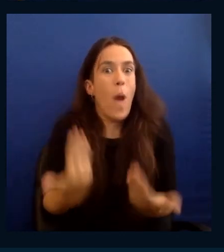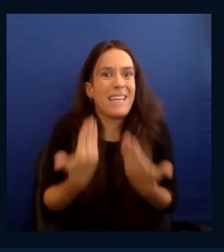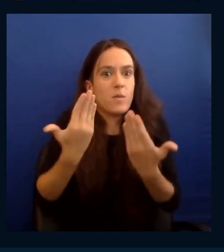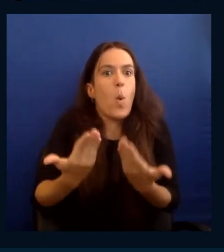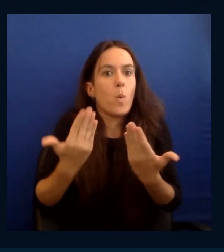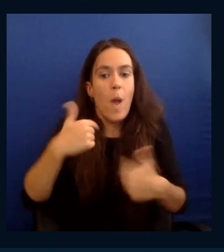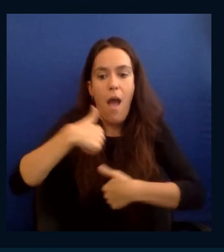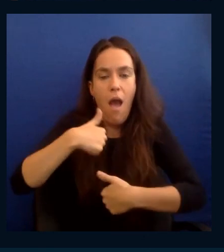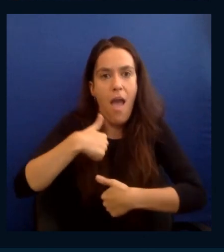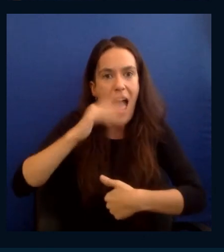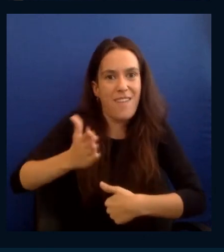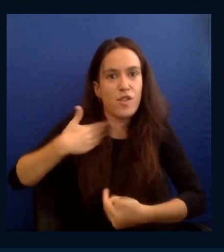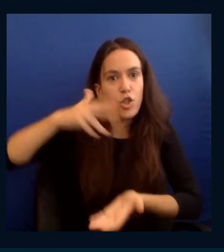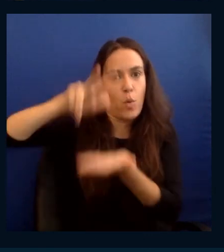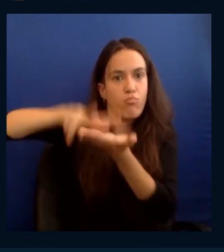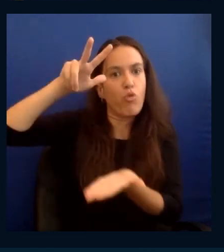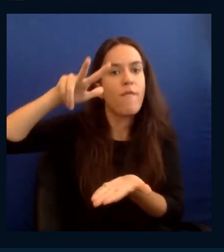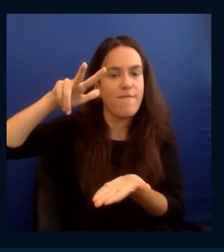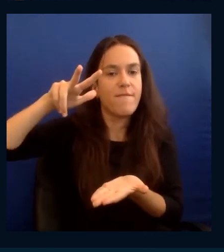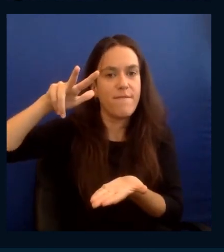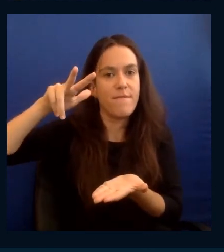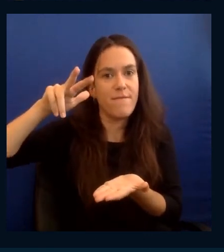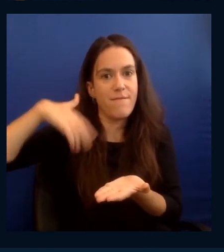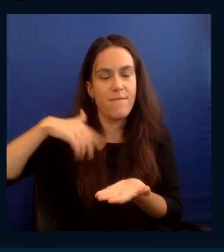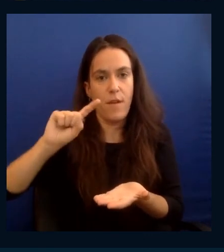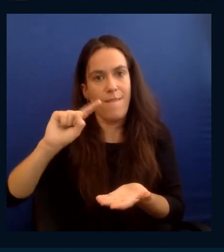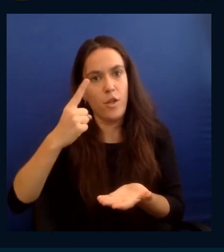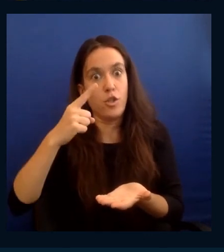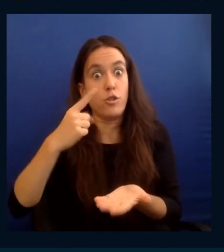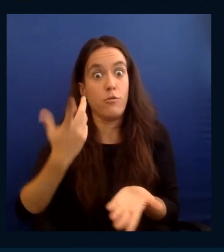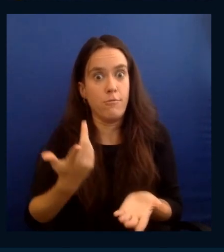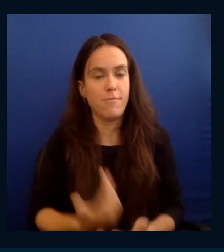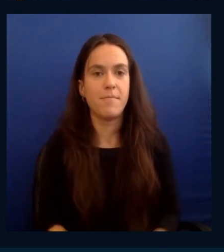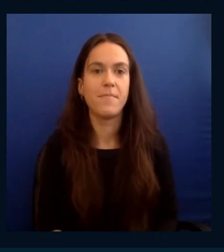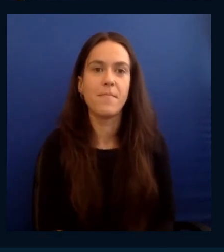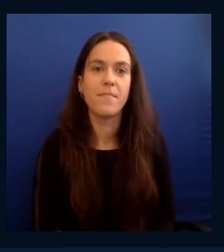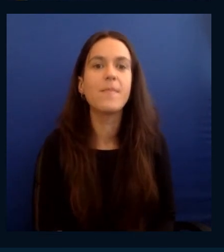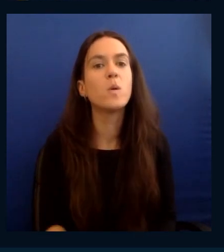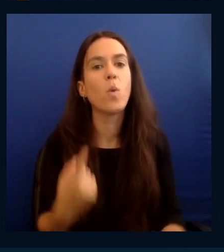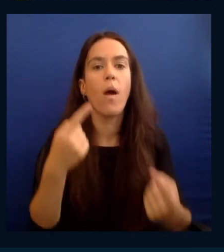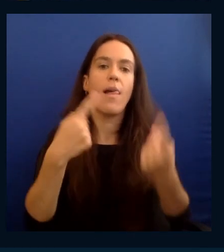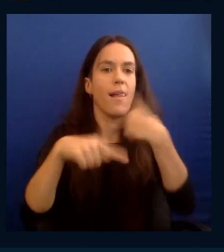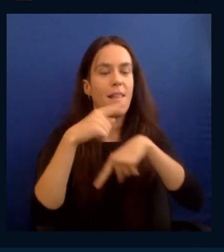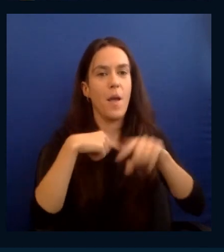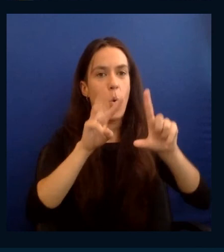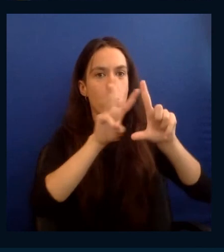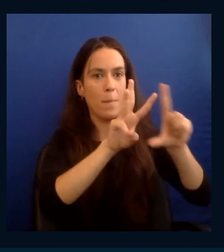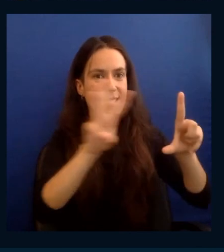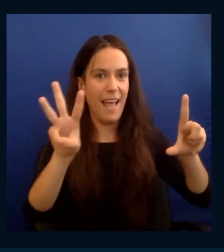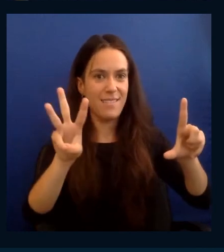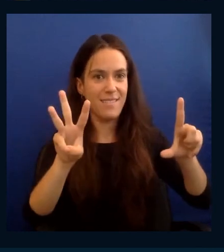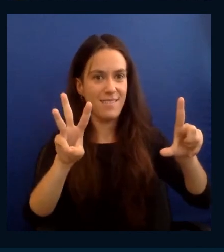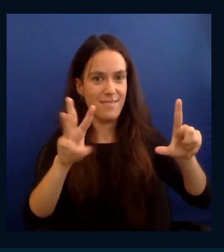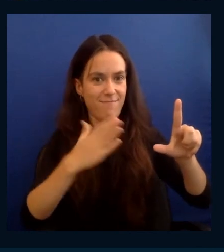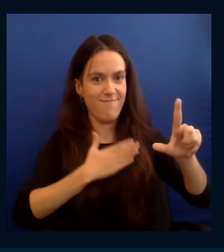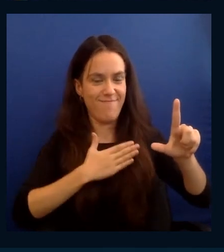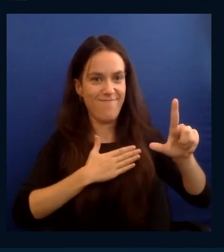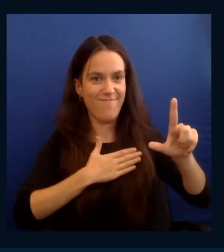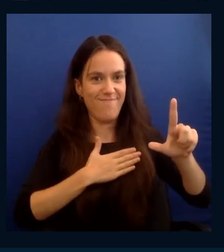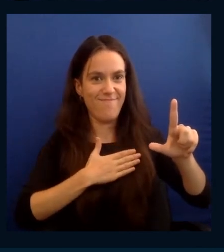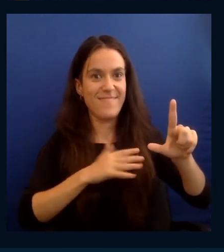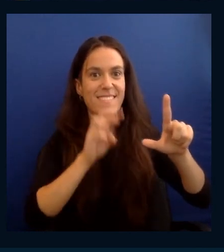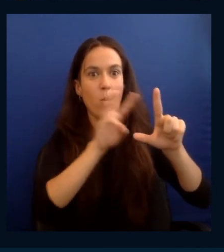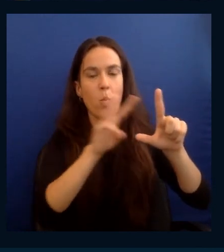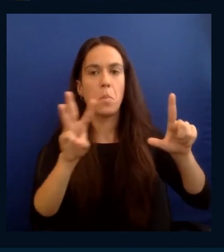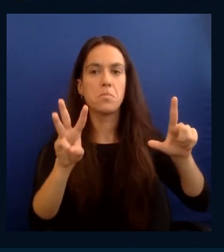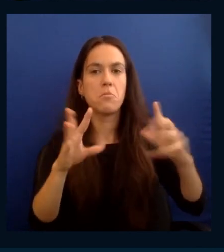And I'm like, well, okay, what do I need to do first? I want to go to my website. So this is our staging website that I promised you. It said